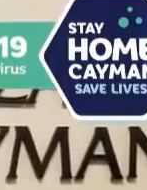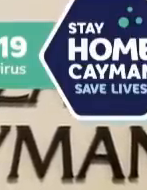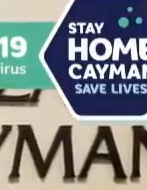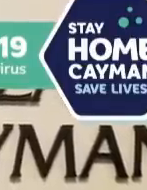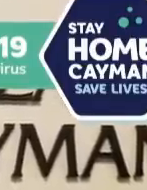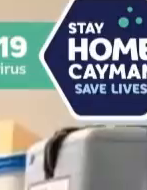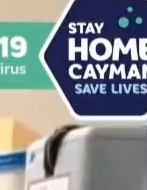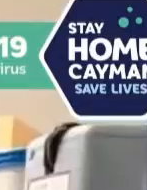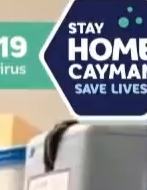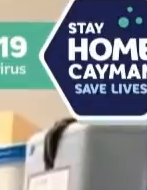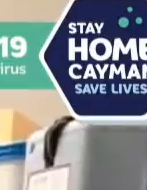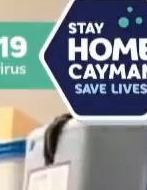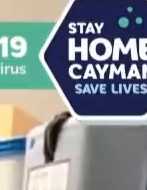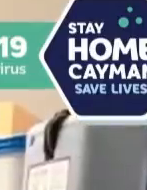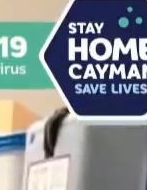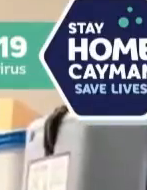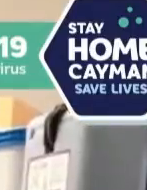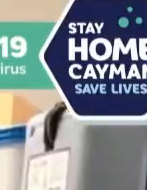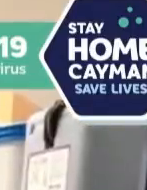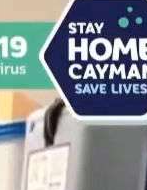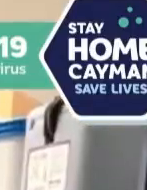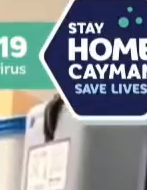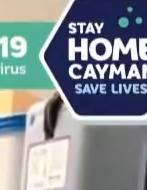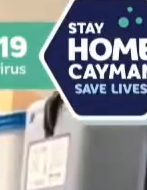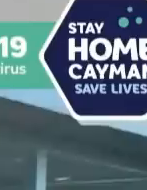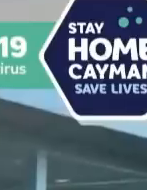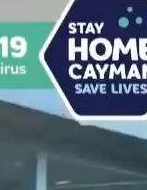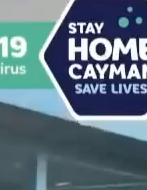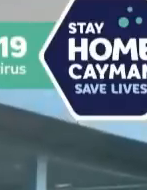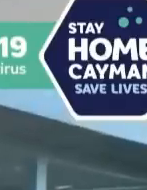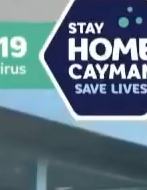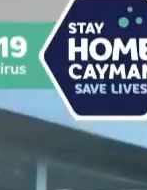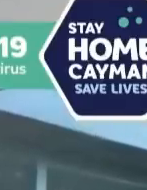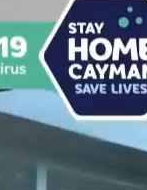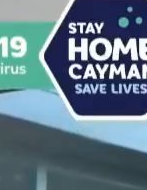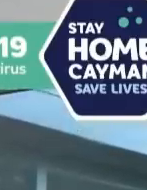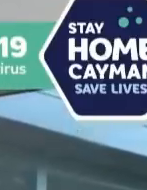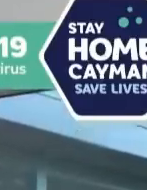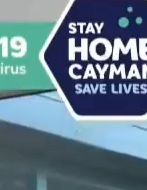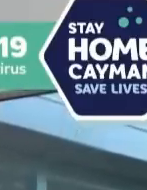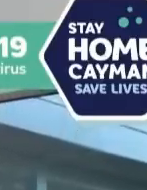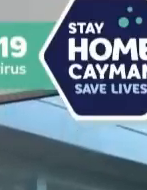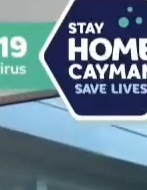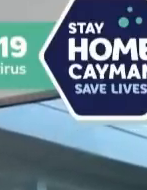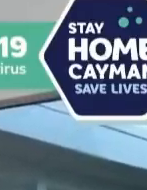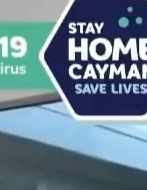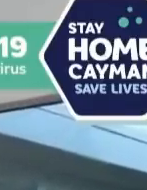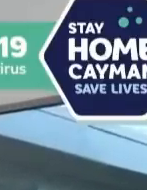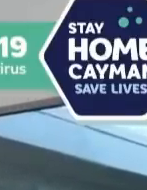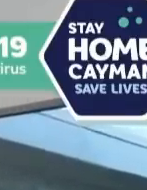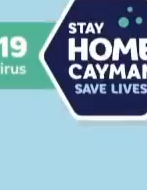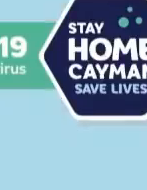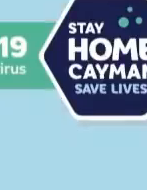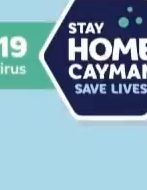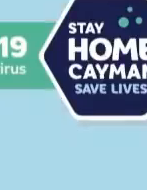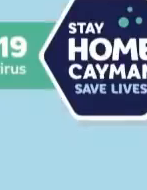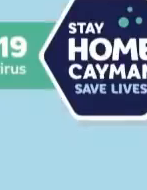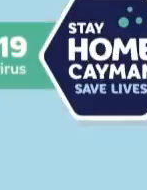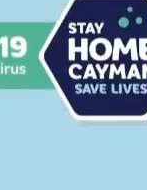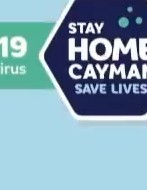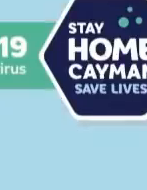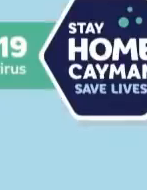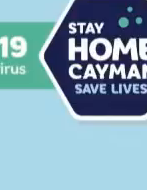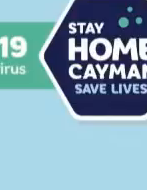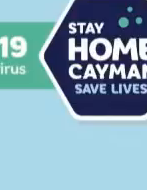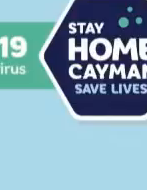Operations Center, healthcare workers, the DEH, grocery and pharmacy attendants, and so many more. Along with the